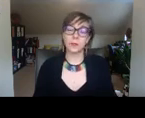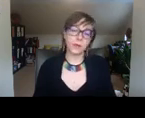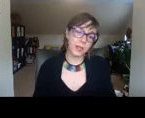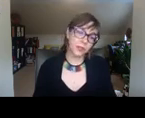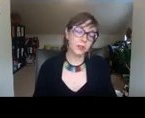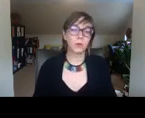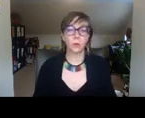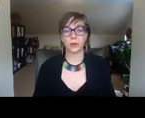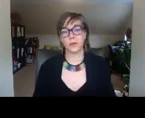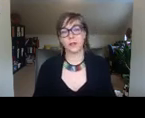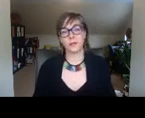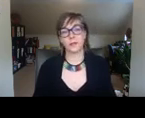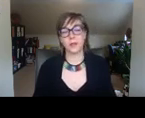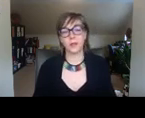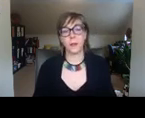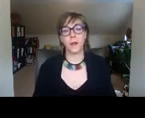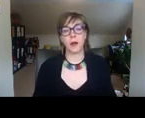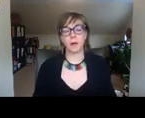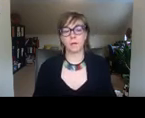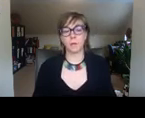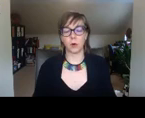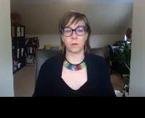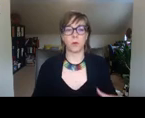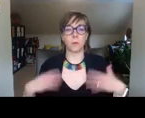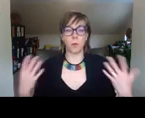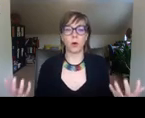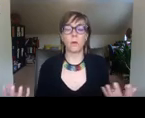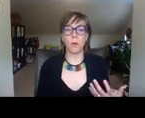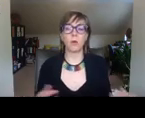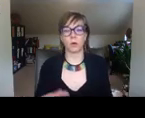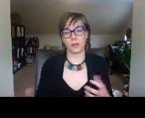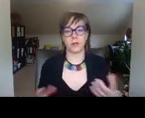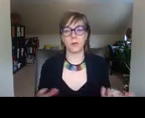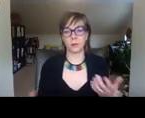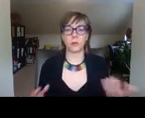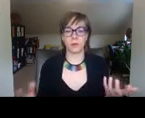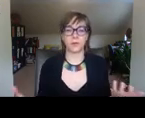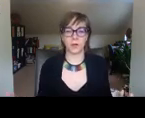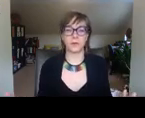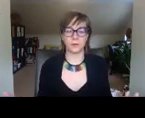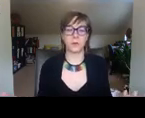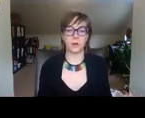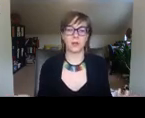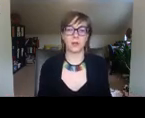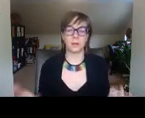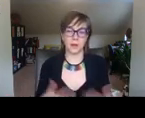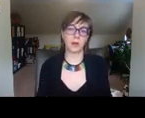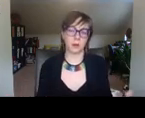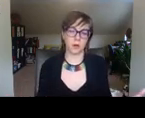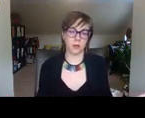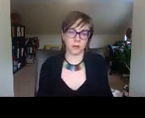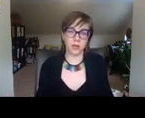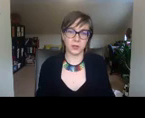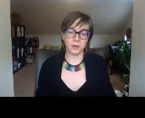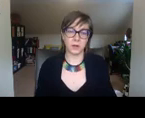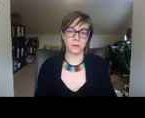Because communication works very differently. We're more or less comfortable with different types of communication depending on